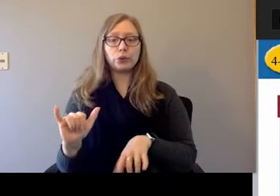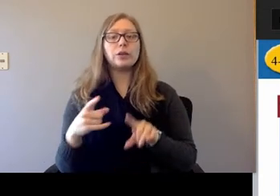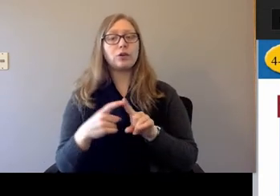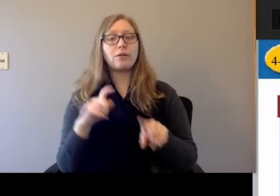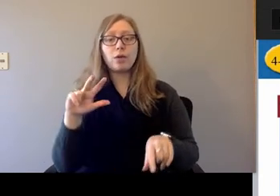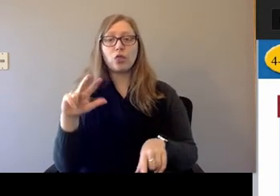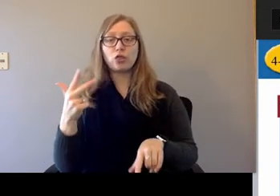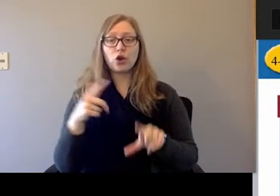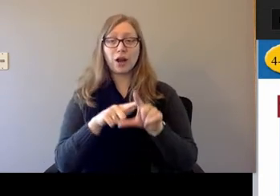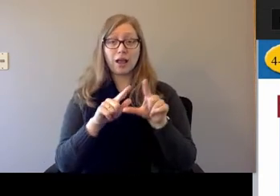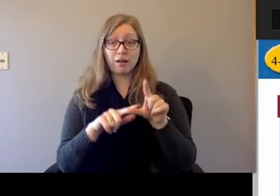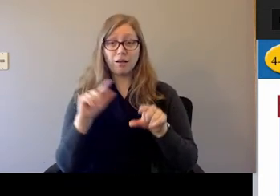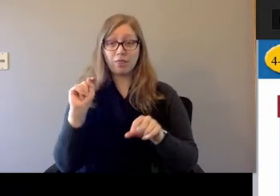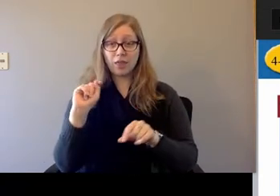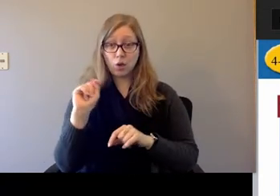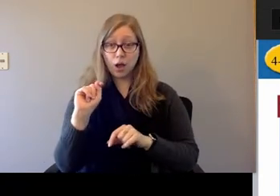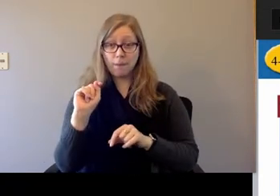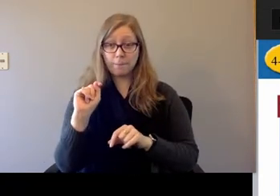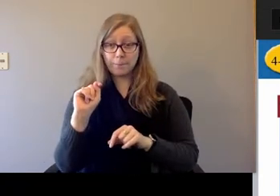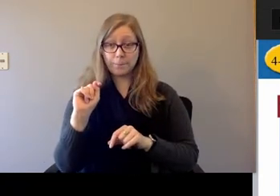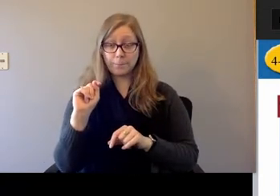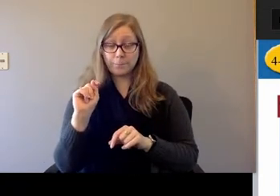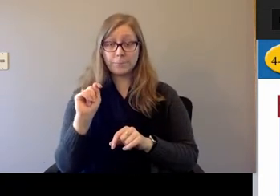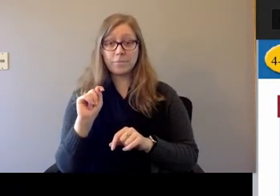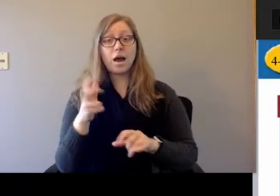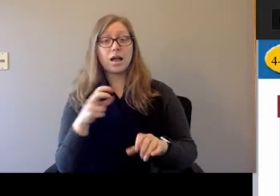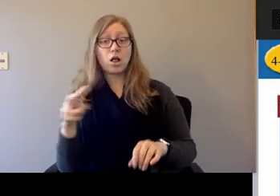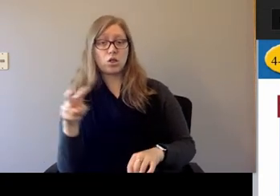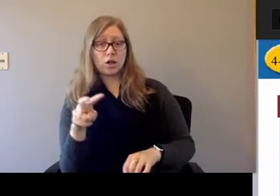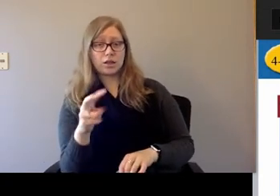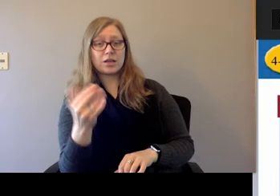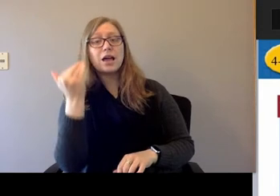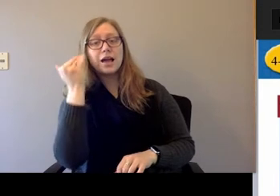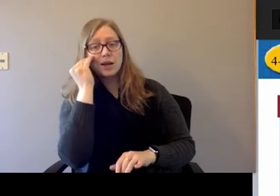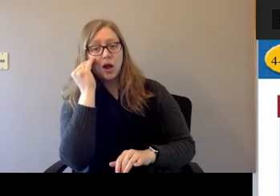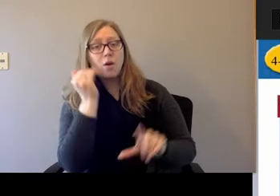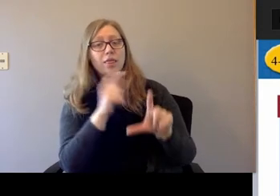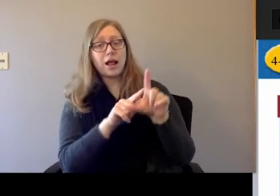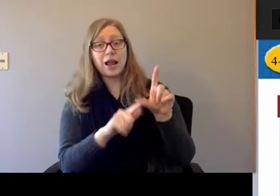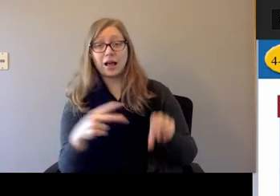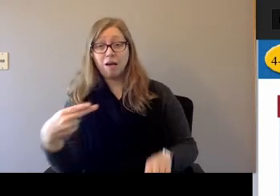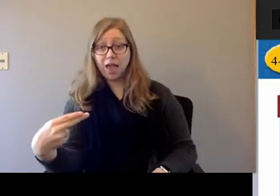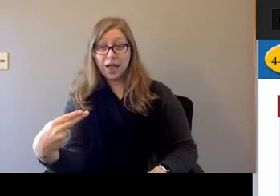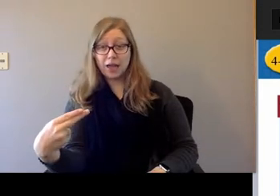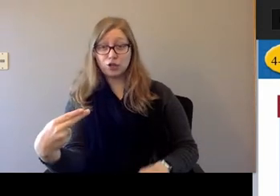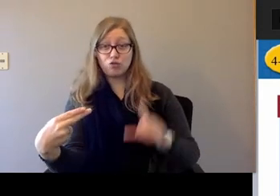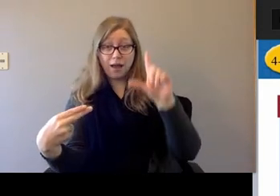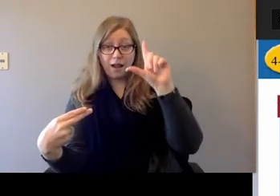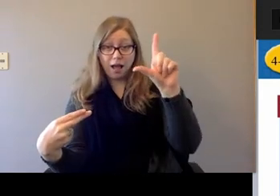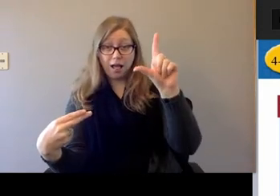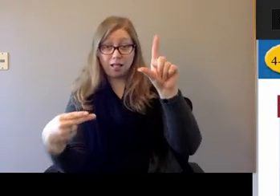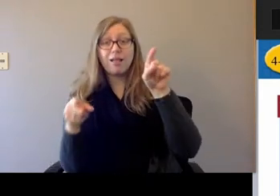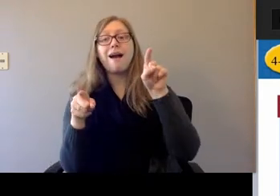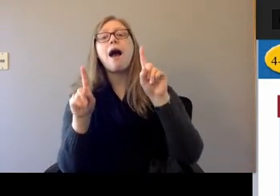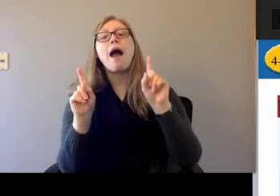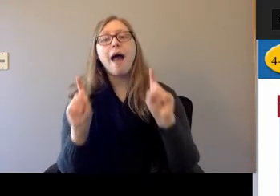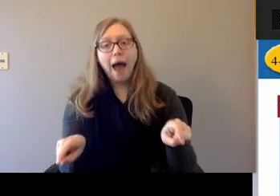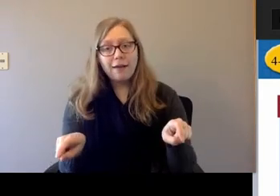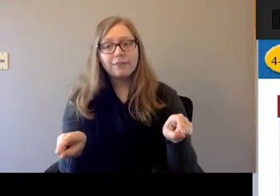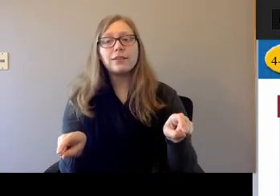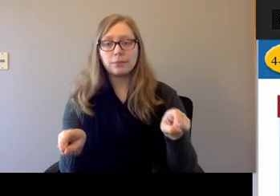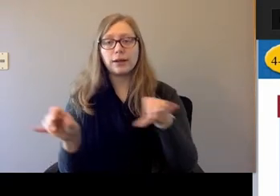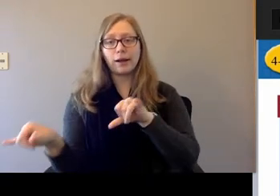that if I look at this, that this third angle, this angle H and this angle L, they are